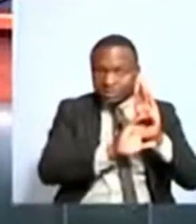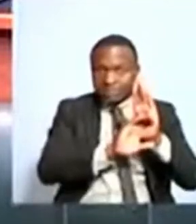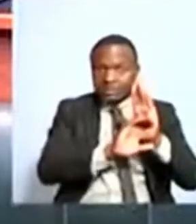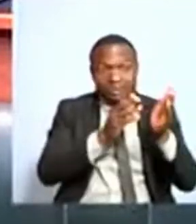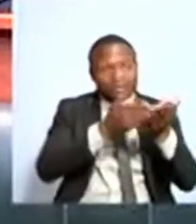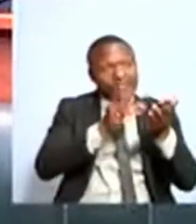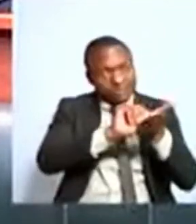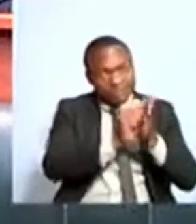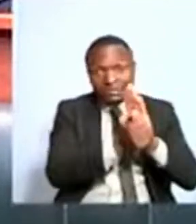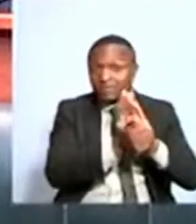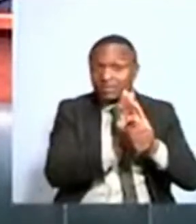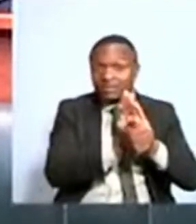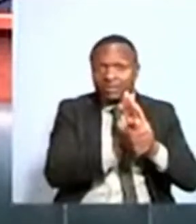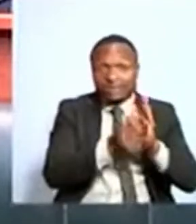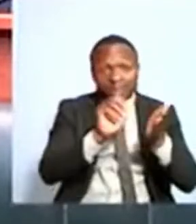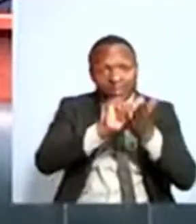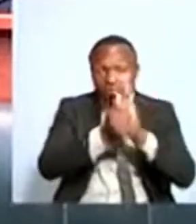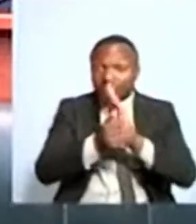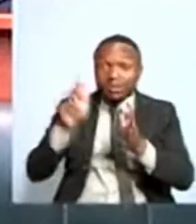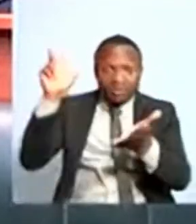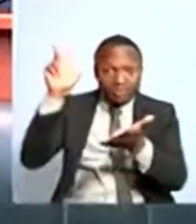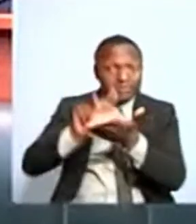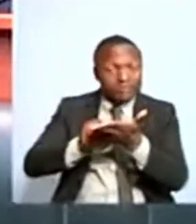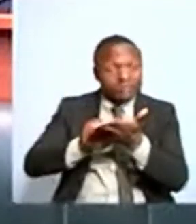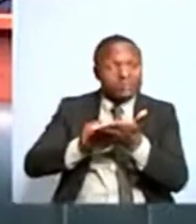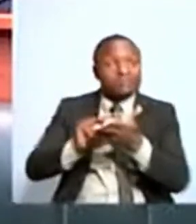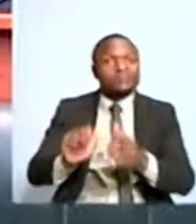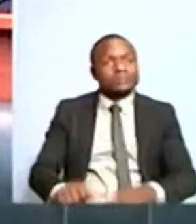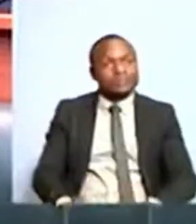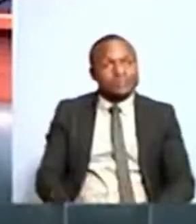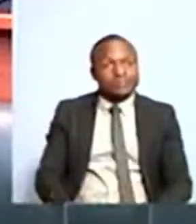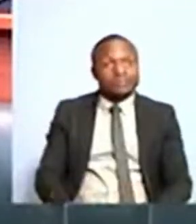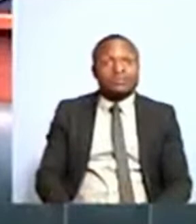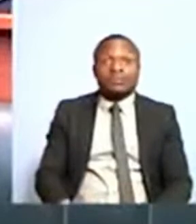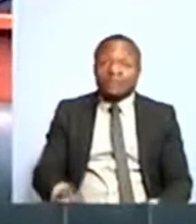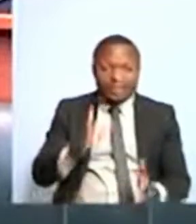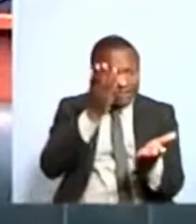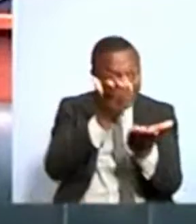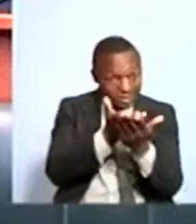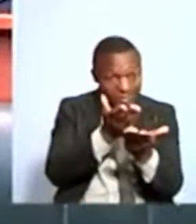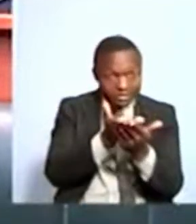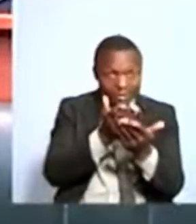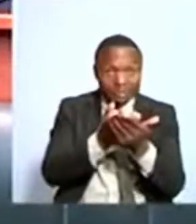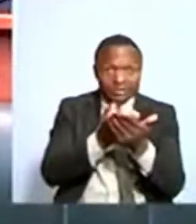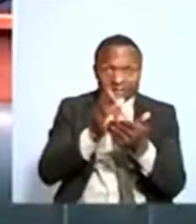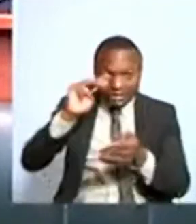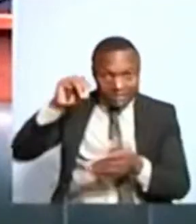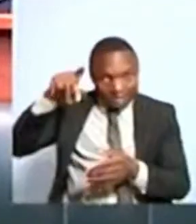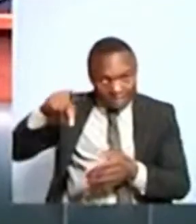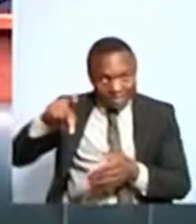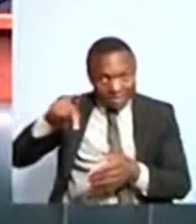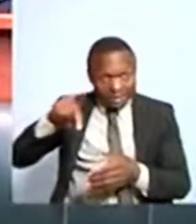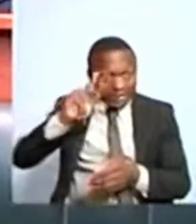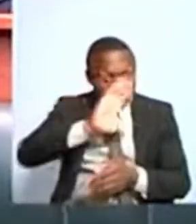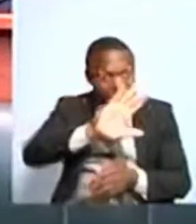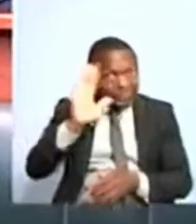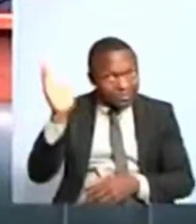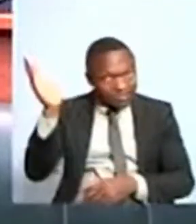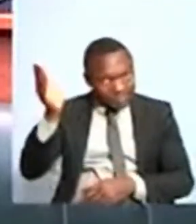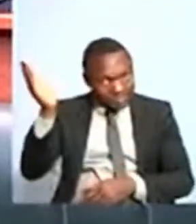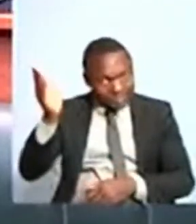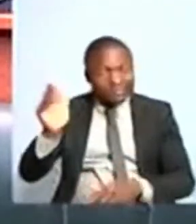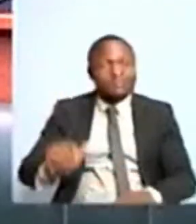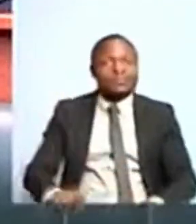Act. That is the amendment that was passed. Therefore, the suggestion by the Honourable Member in his debate that